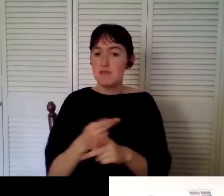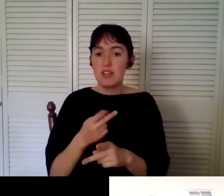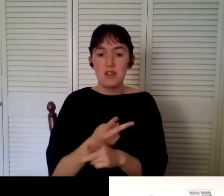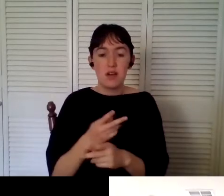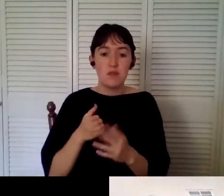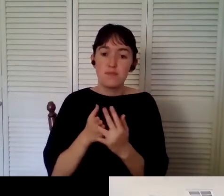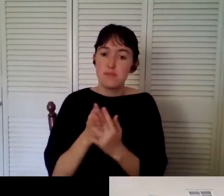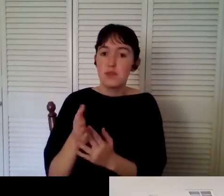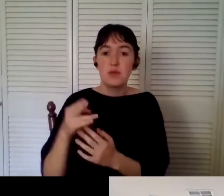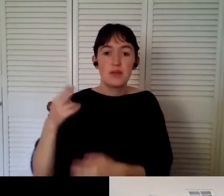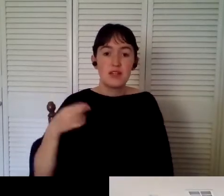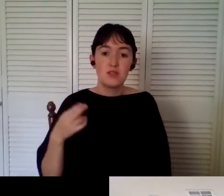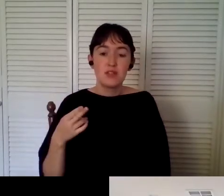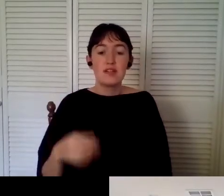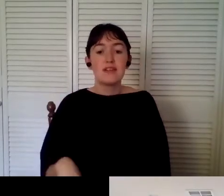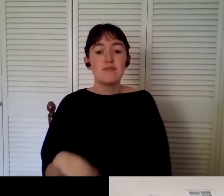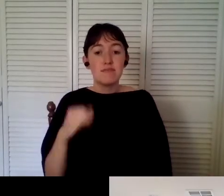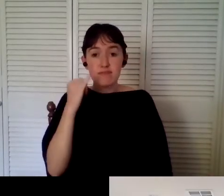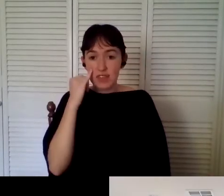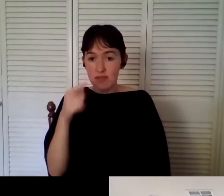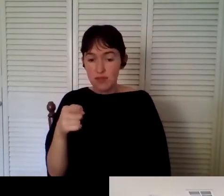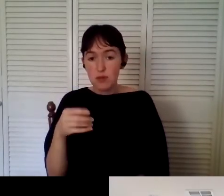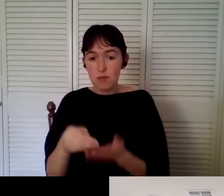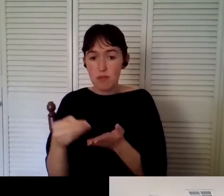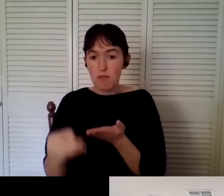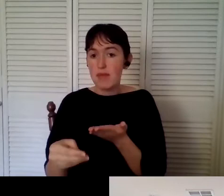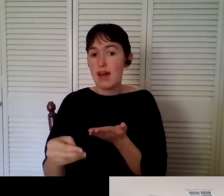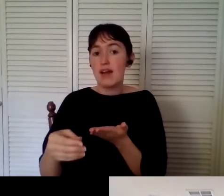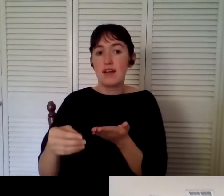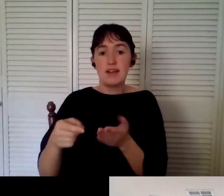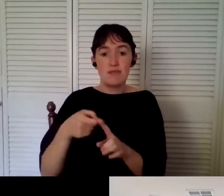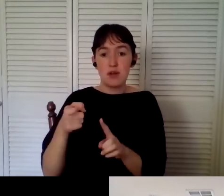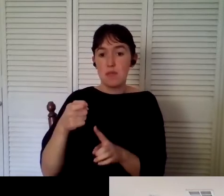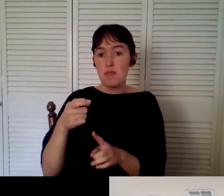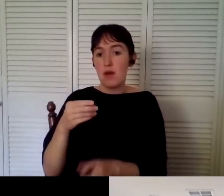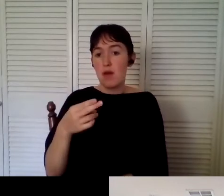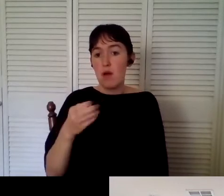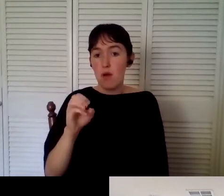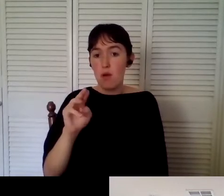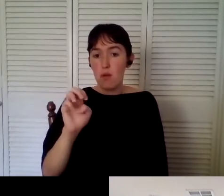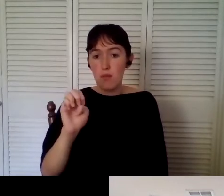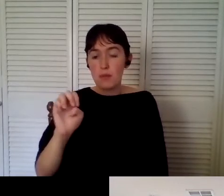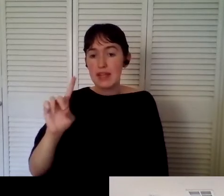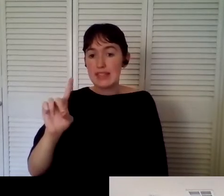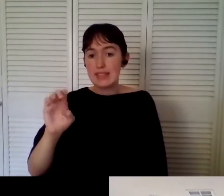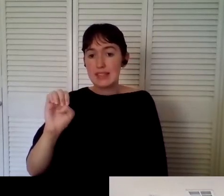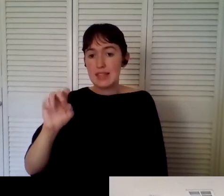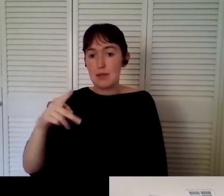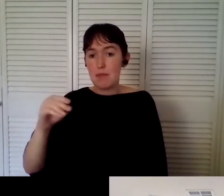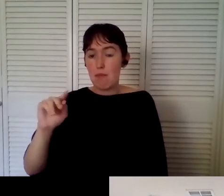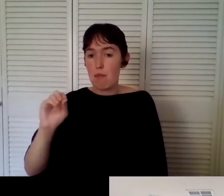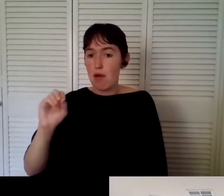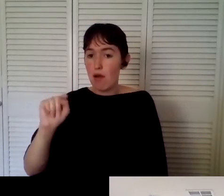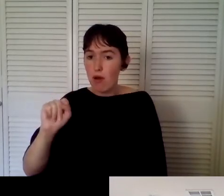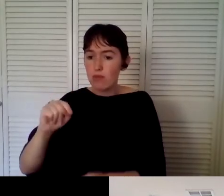rope at Home Depot, it's twisted in the same way that humans learned how to twist ropes hundreds of thousands of years ago. And